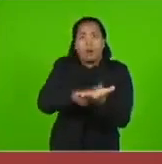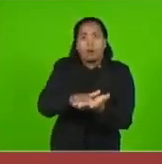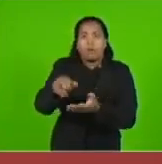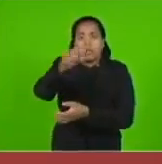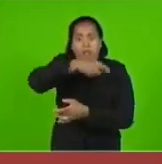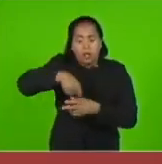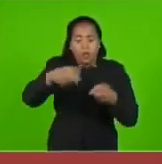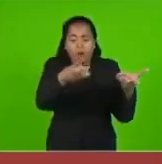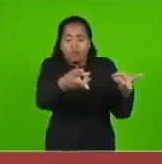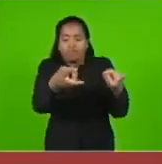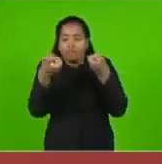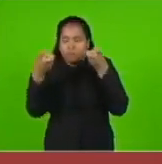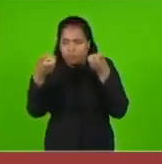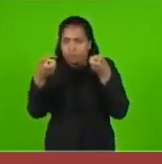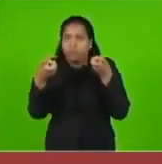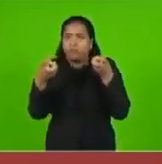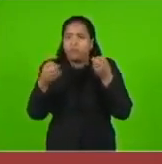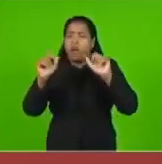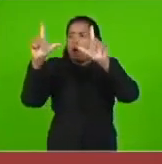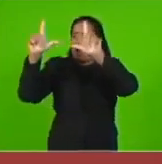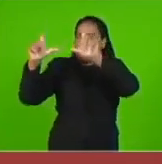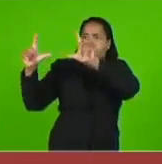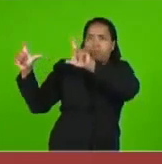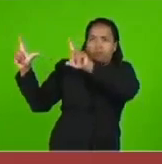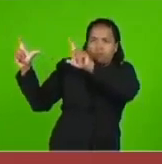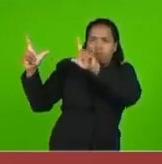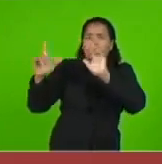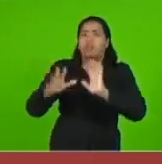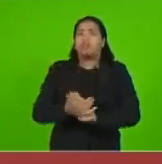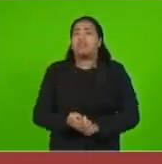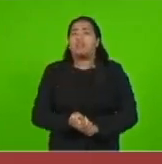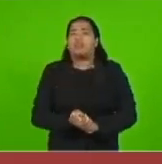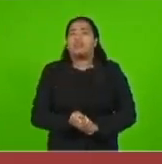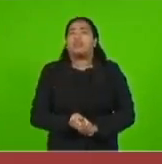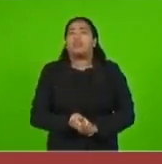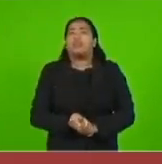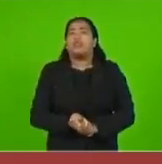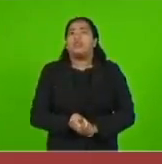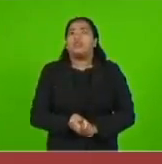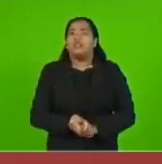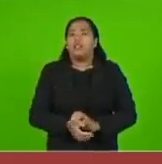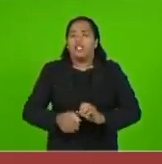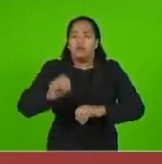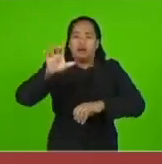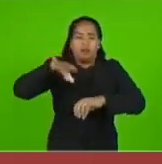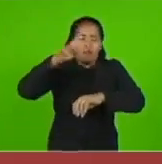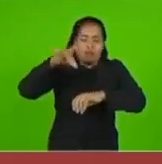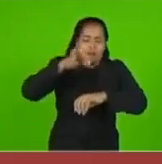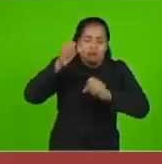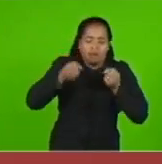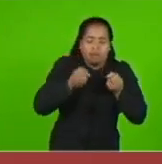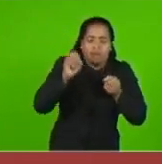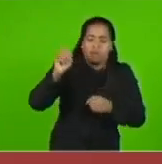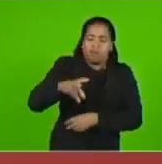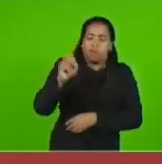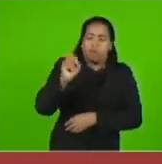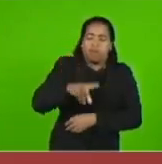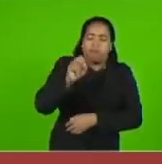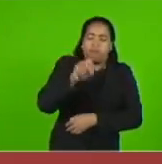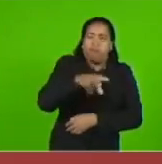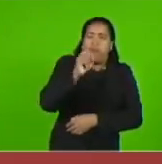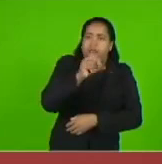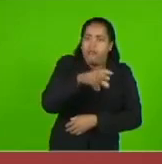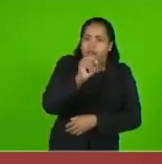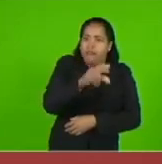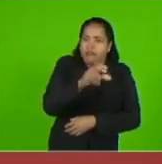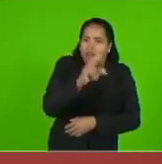what we have observed here. The picture here, the virus of Ebola virus and the situation of the children are